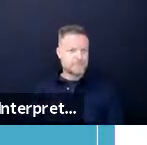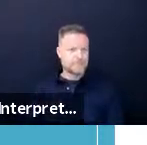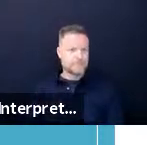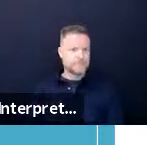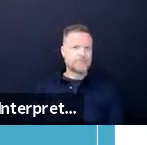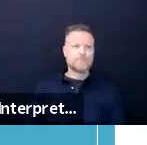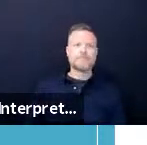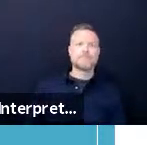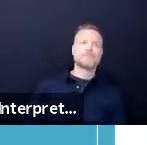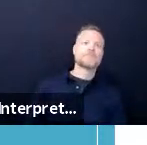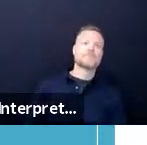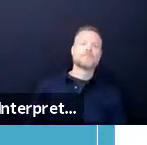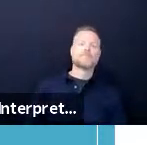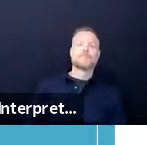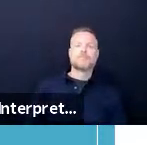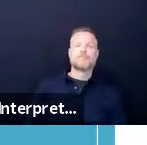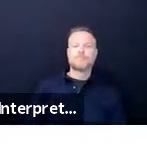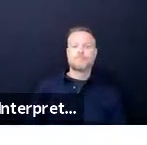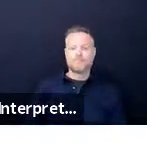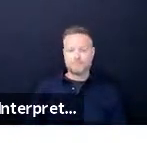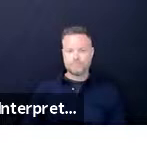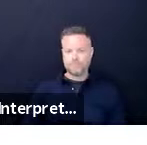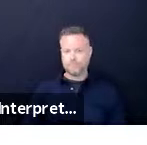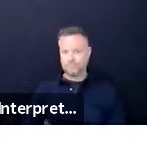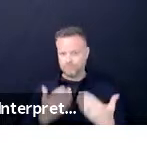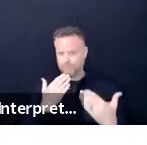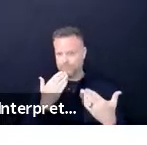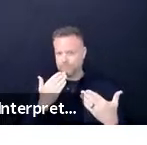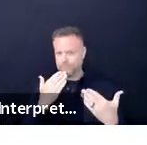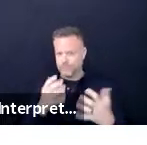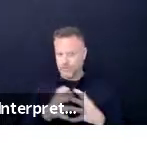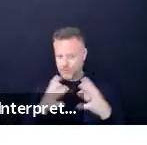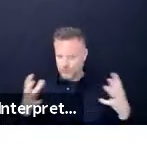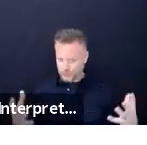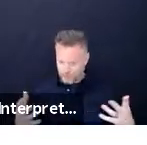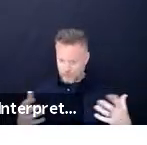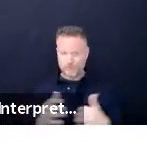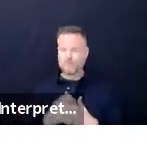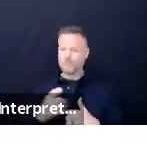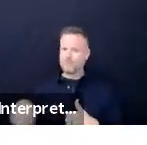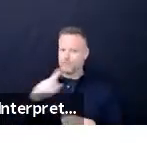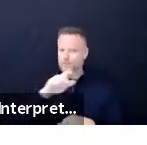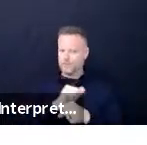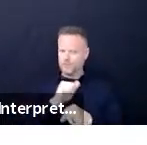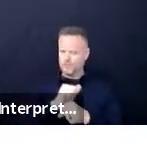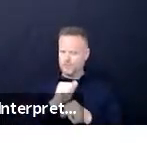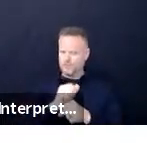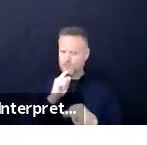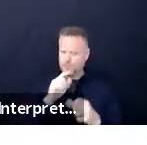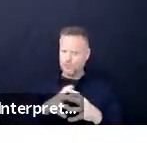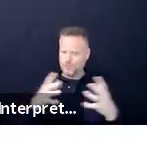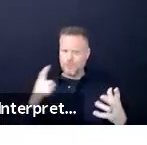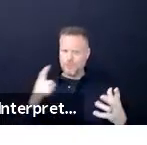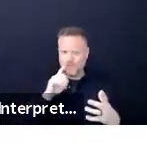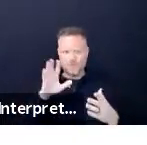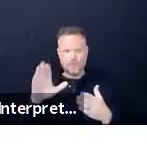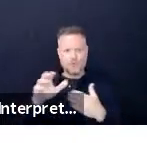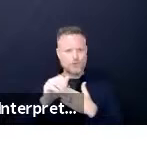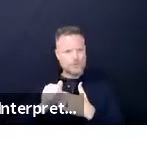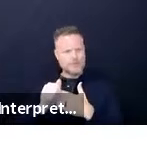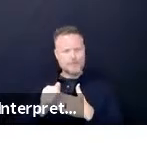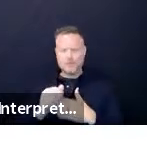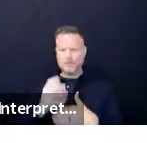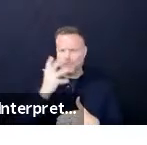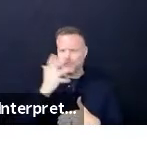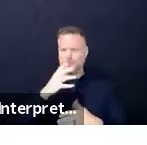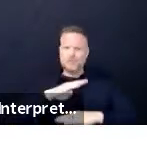Great, thank you, Alde, so much. KLAC has really done a lot of amazing work under your leadership, really meeting people